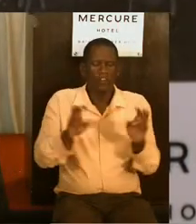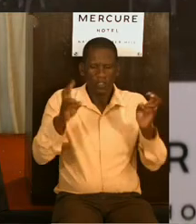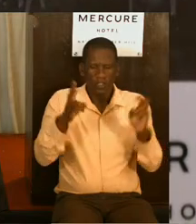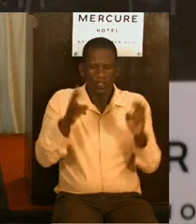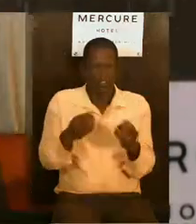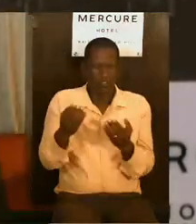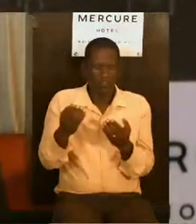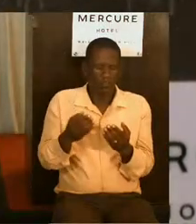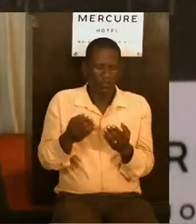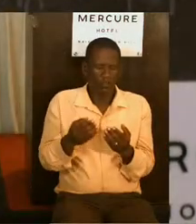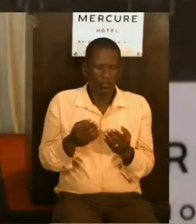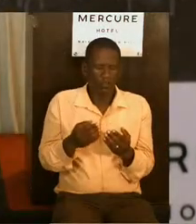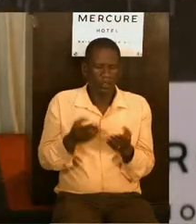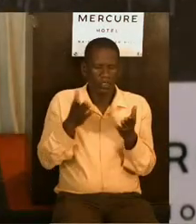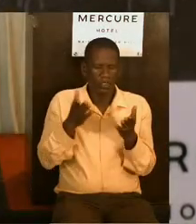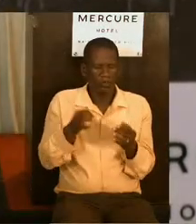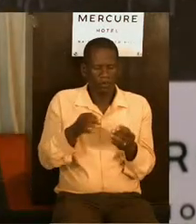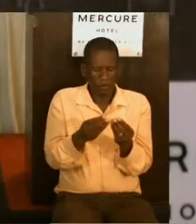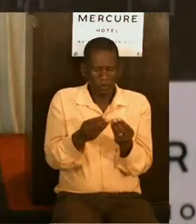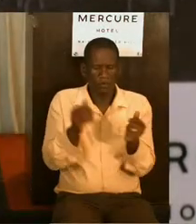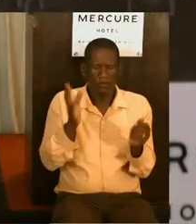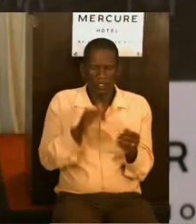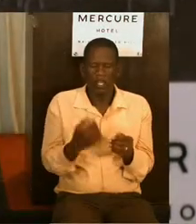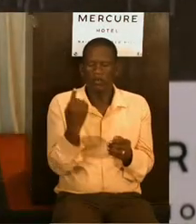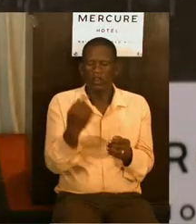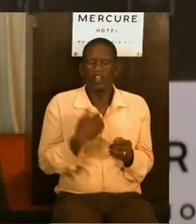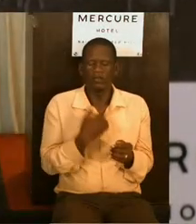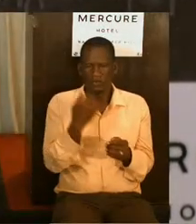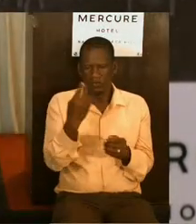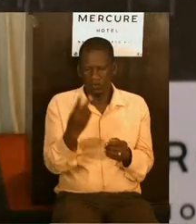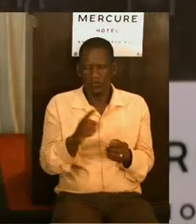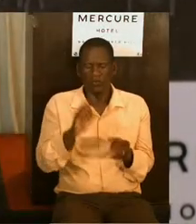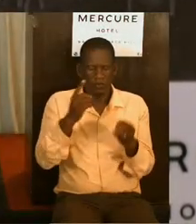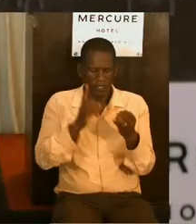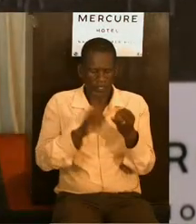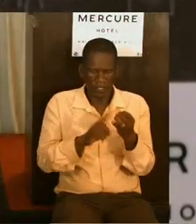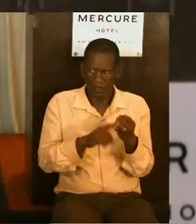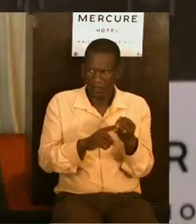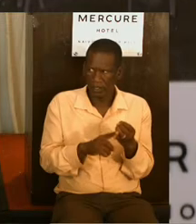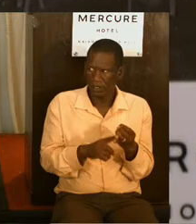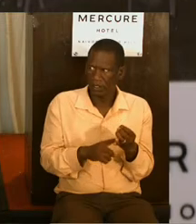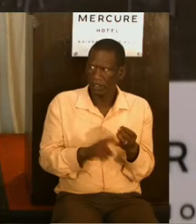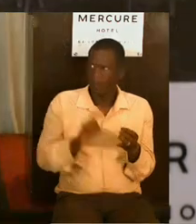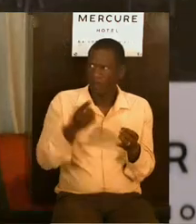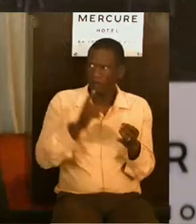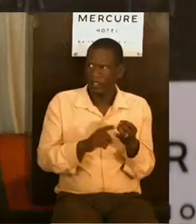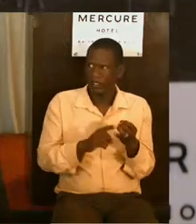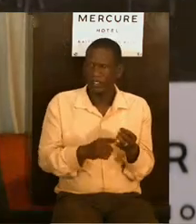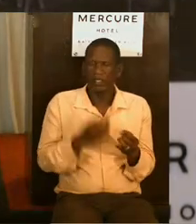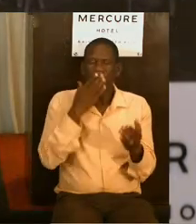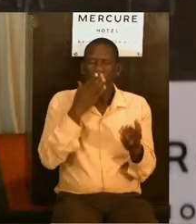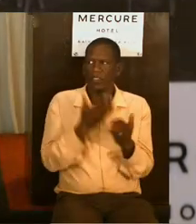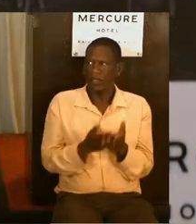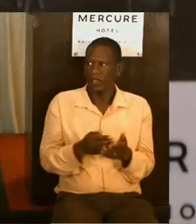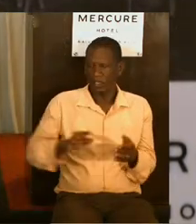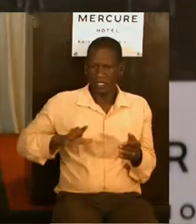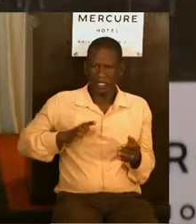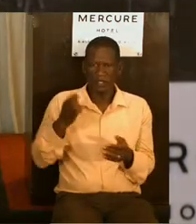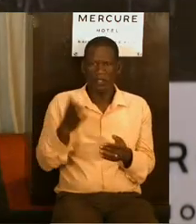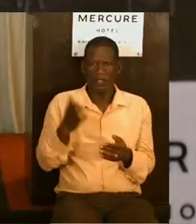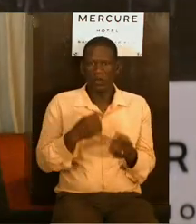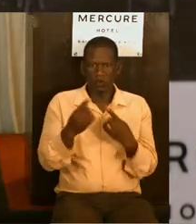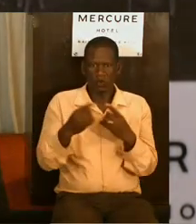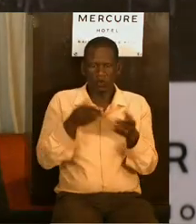the issues restore have been addressed I only have two one thanks I think there's a lady who